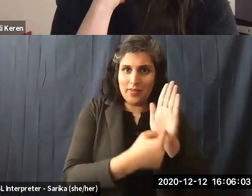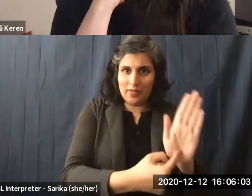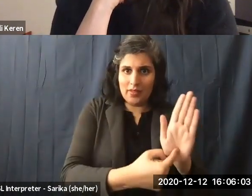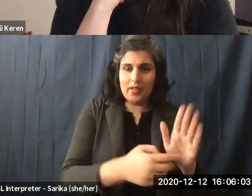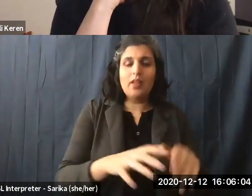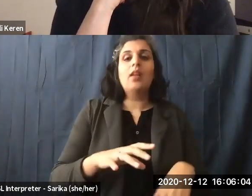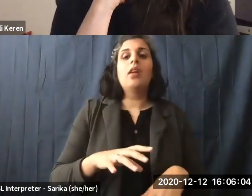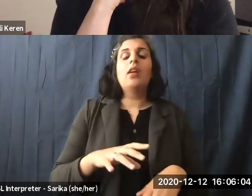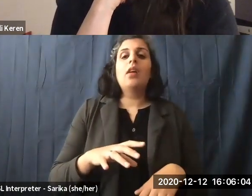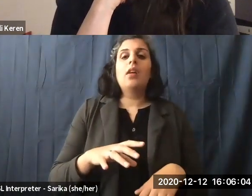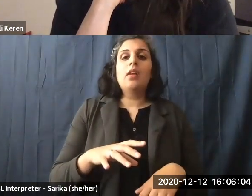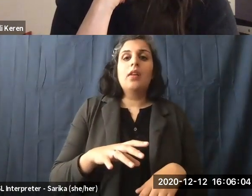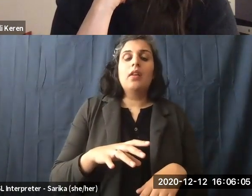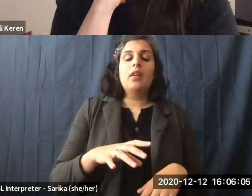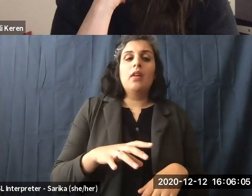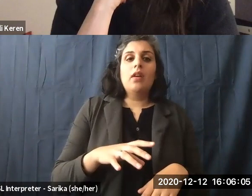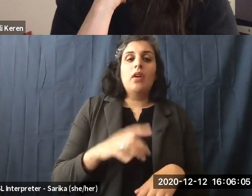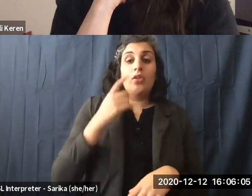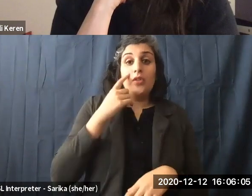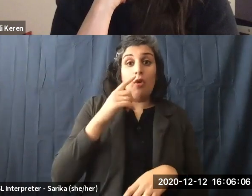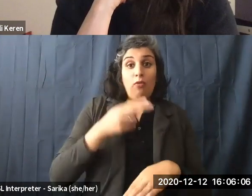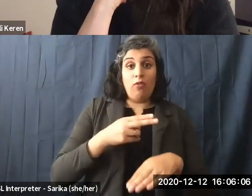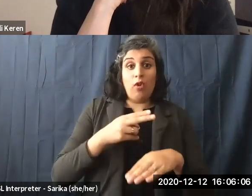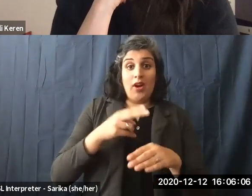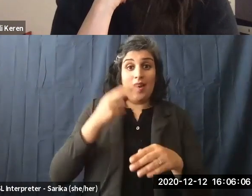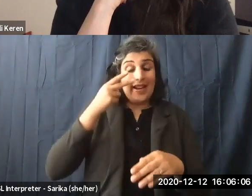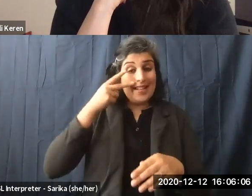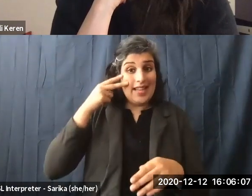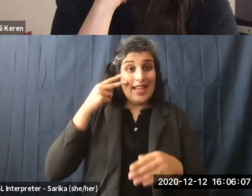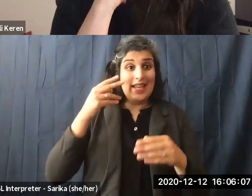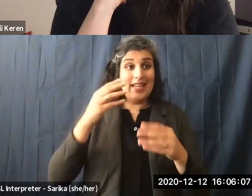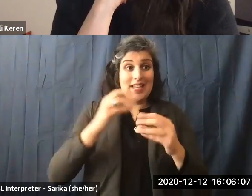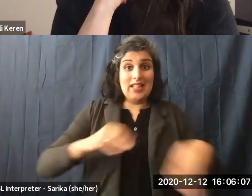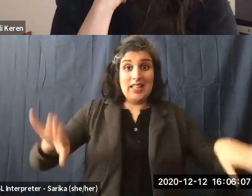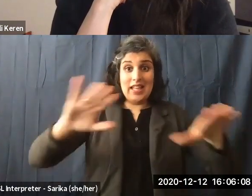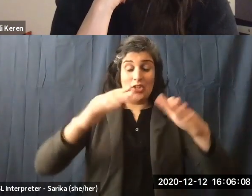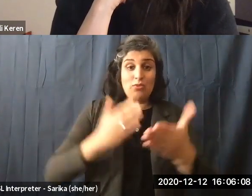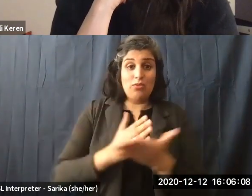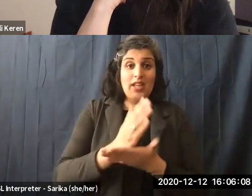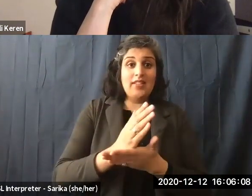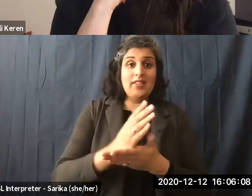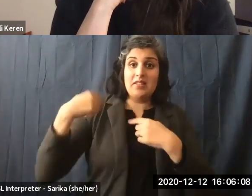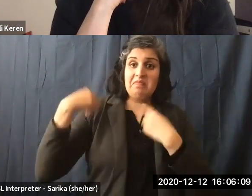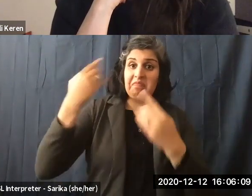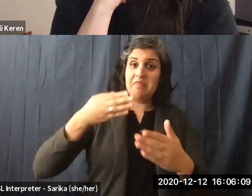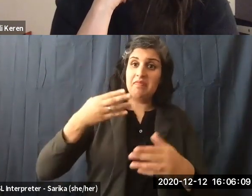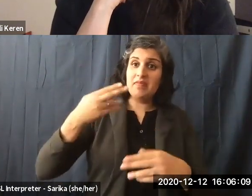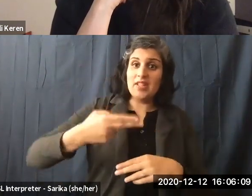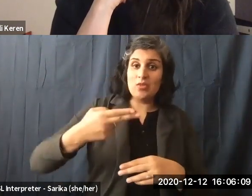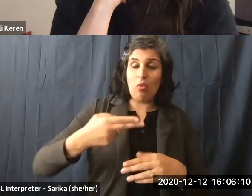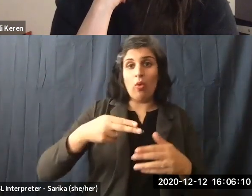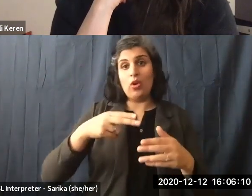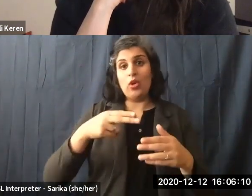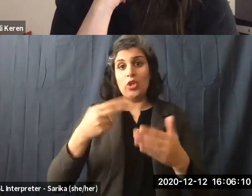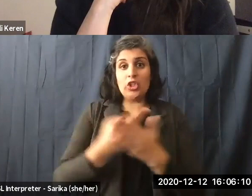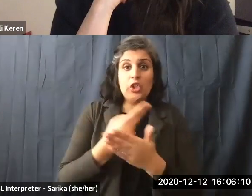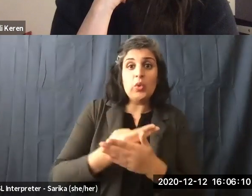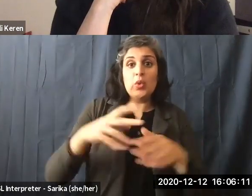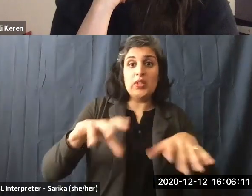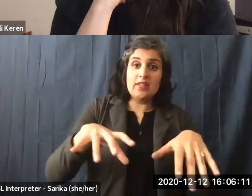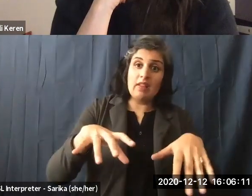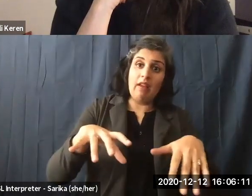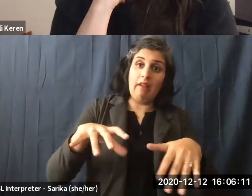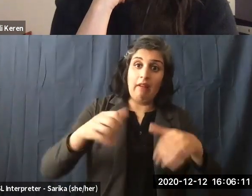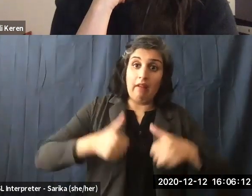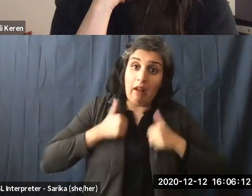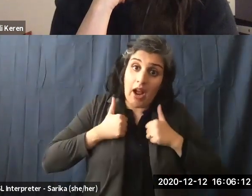basis for native land rights is historical use and occupancy. Like that conveys a legal right to the land. So yes,